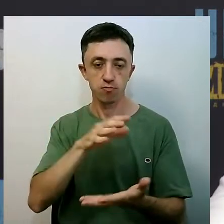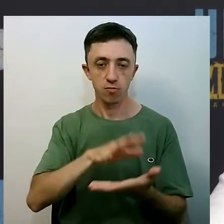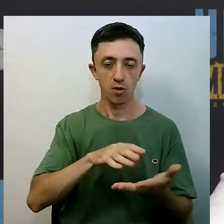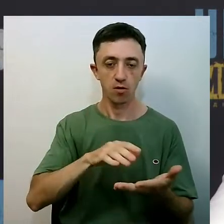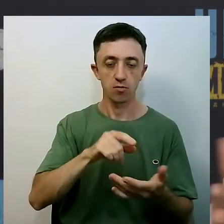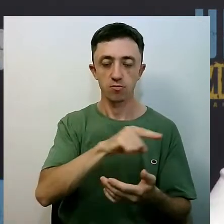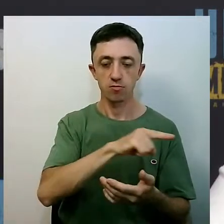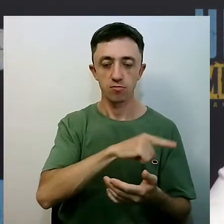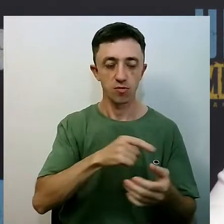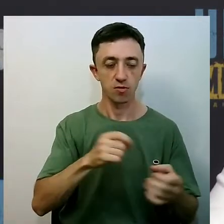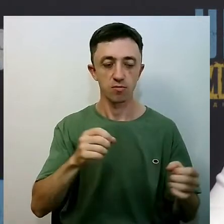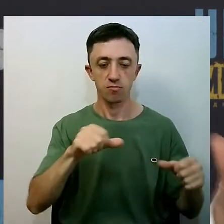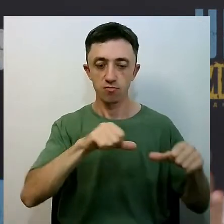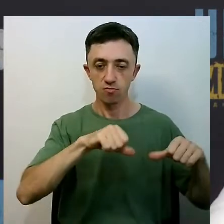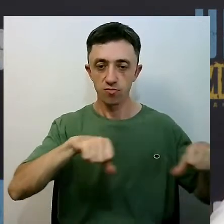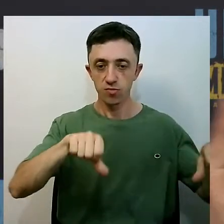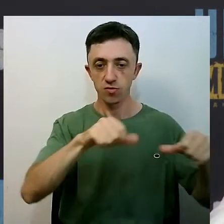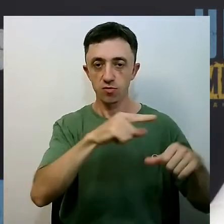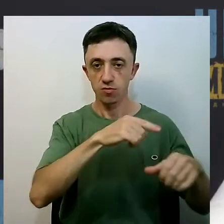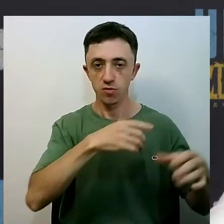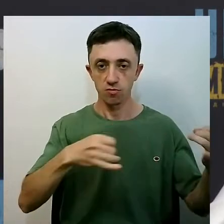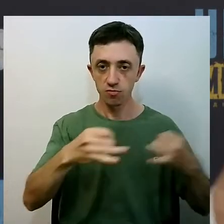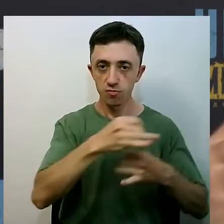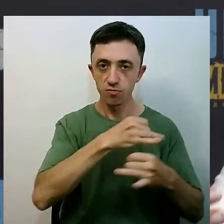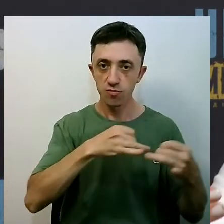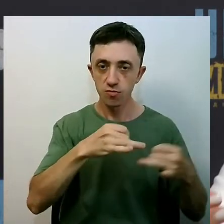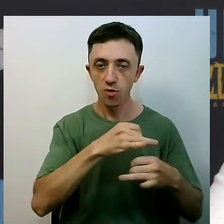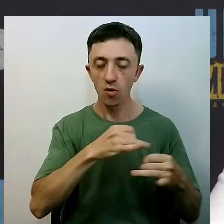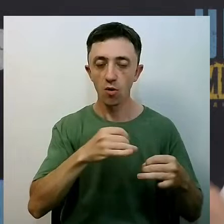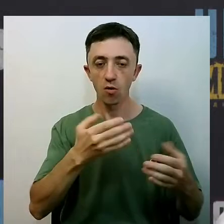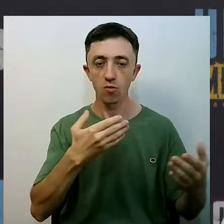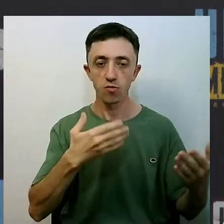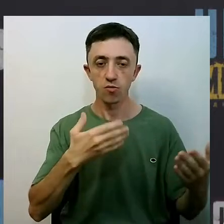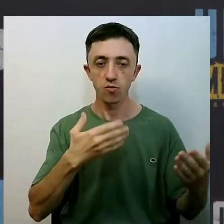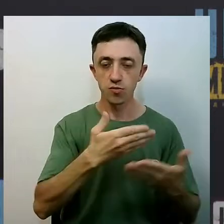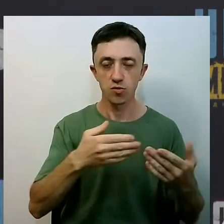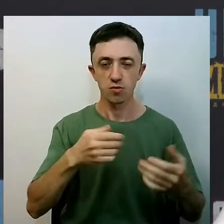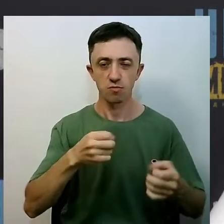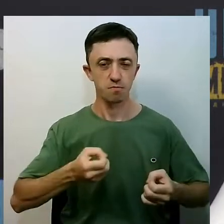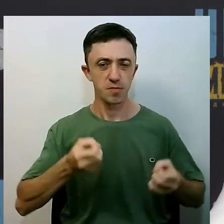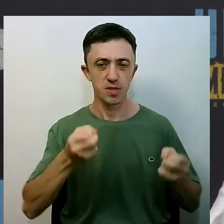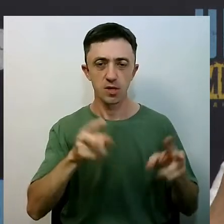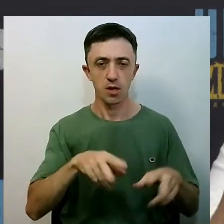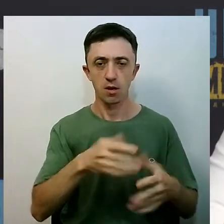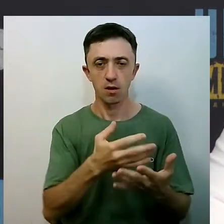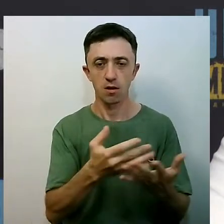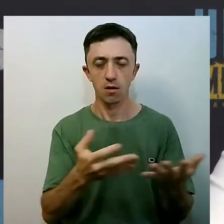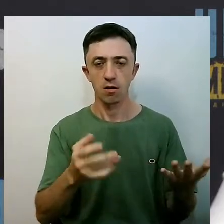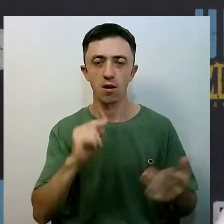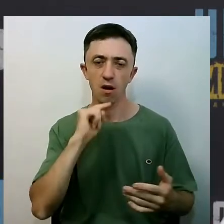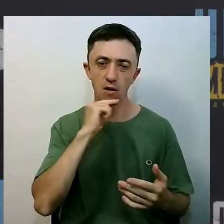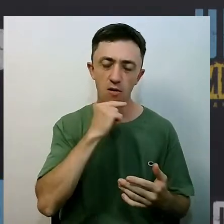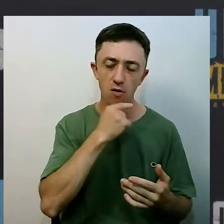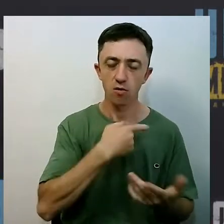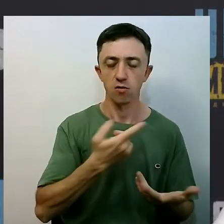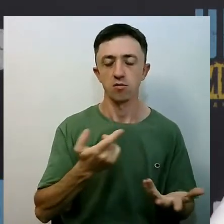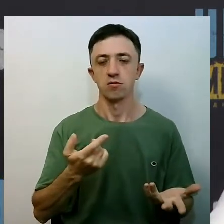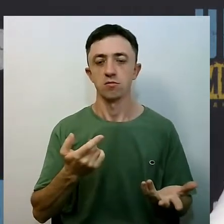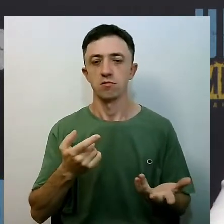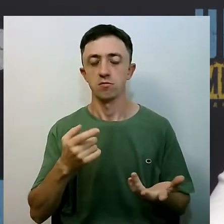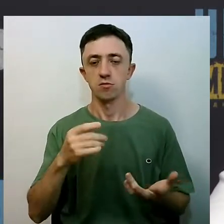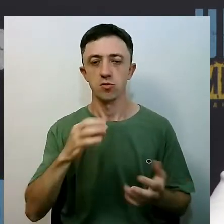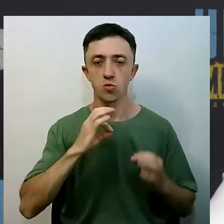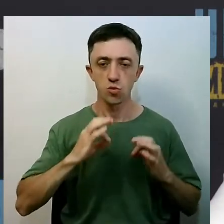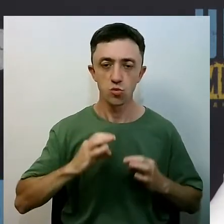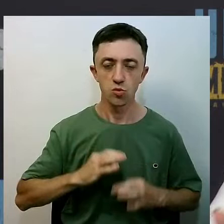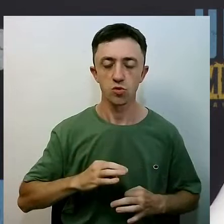shall undergo the scrutiny. It should be discussed by local council,